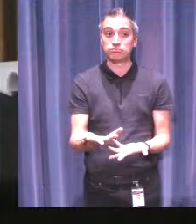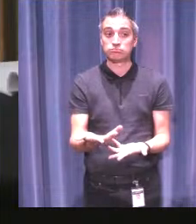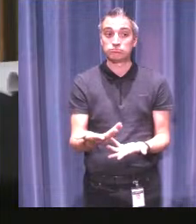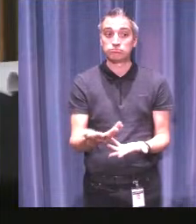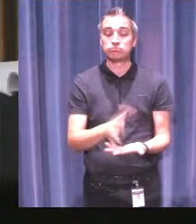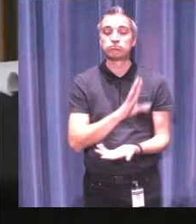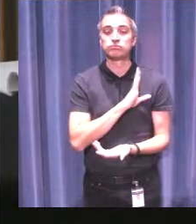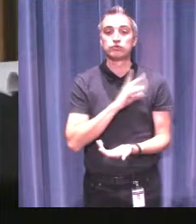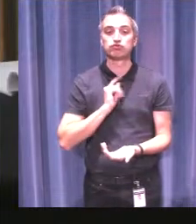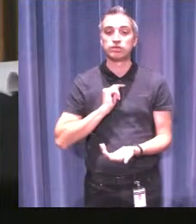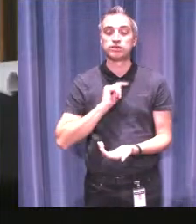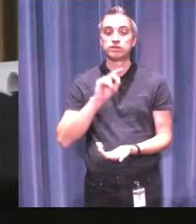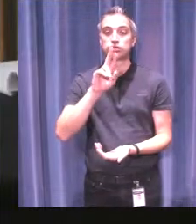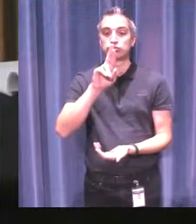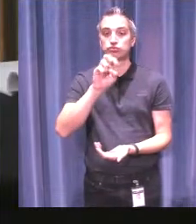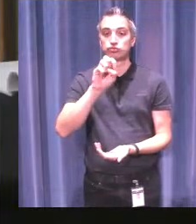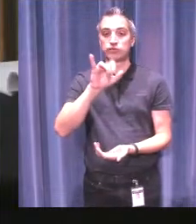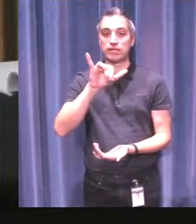Trustee Reyes?